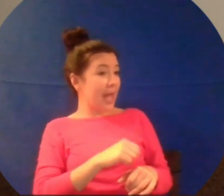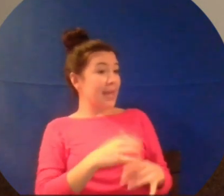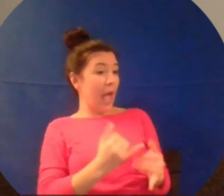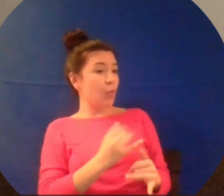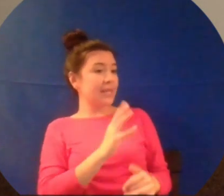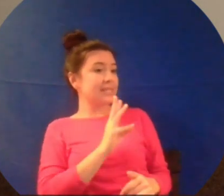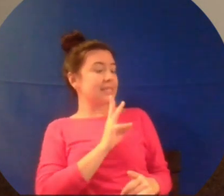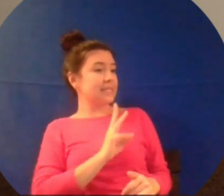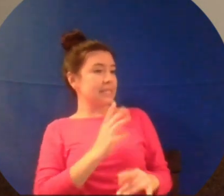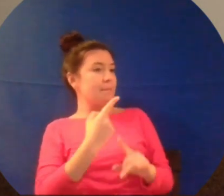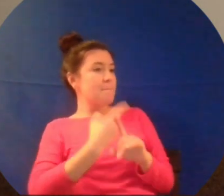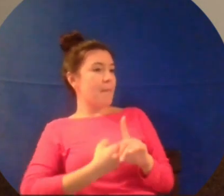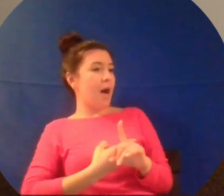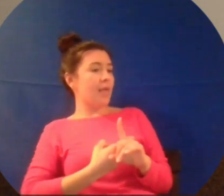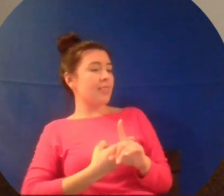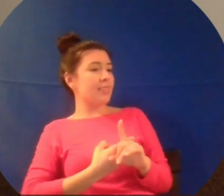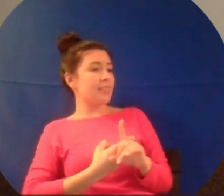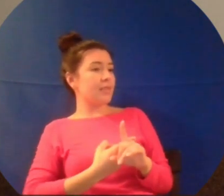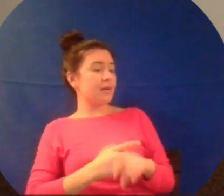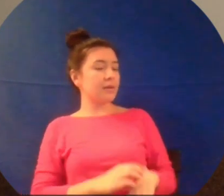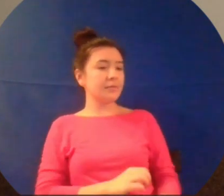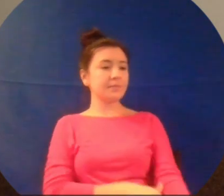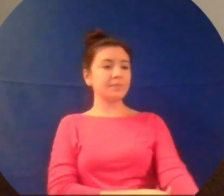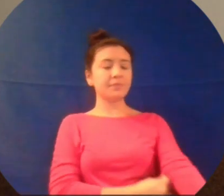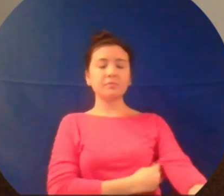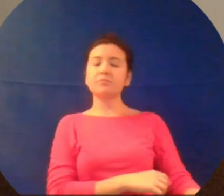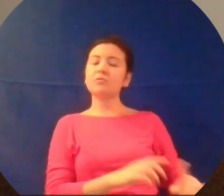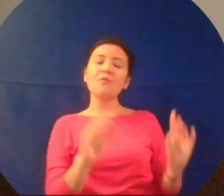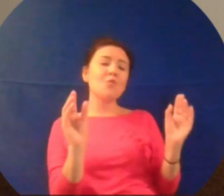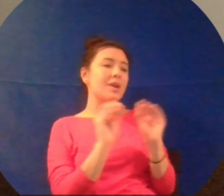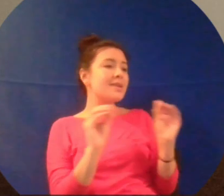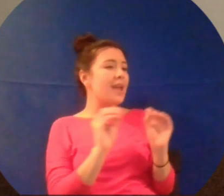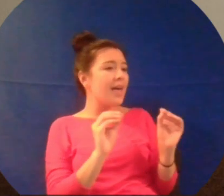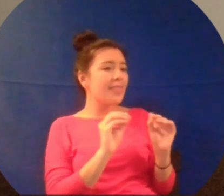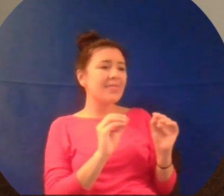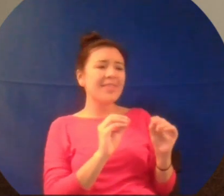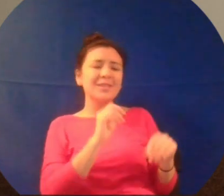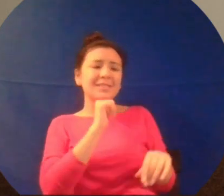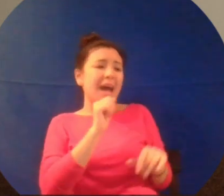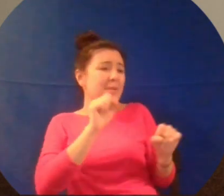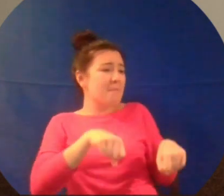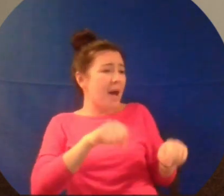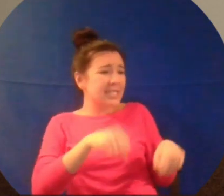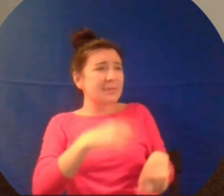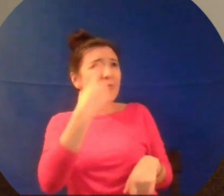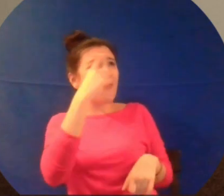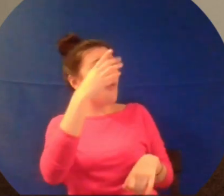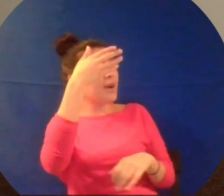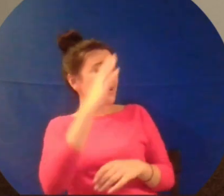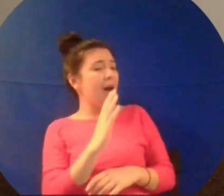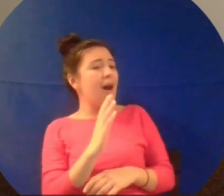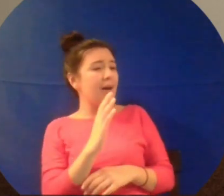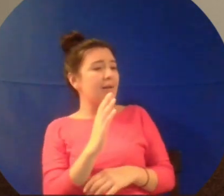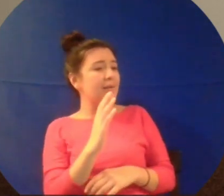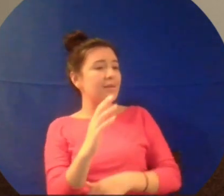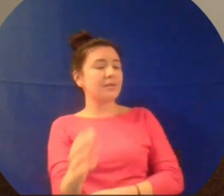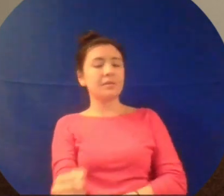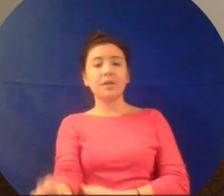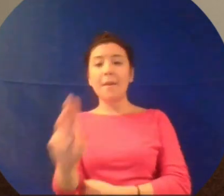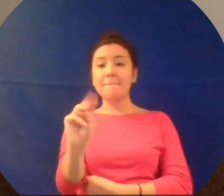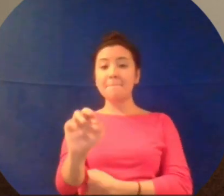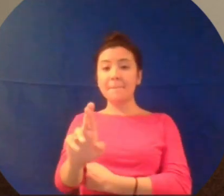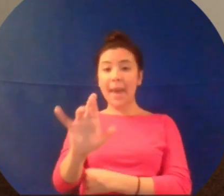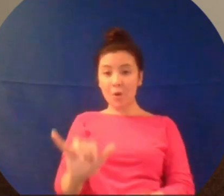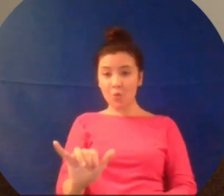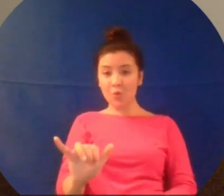was called barren. For nothing will be impossible for God." Mary